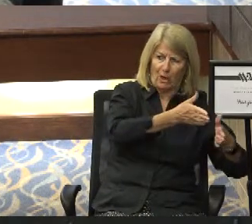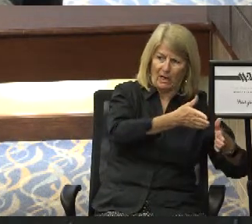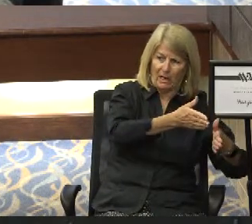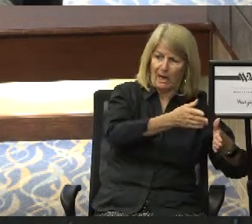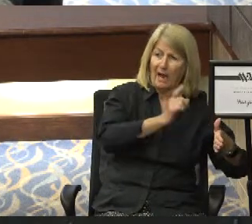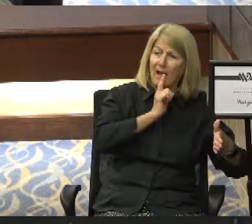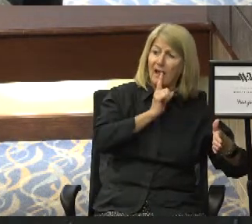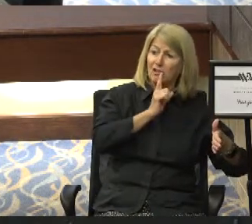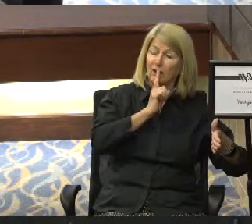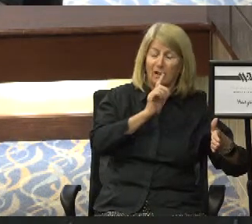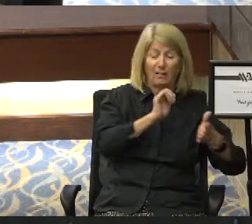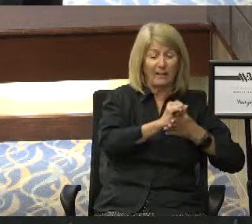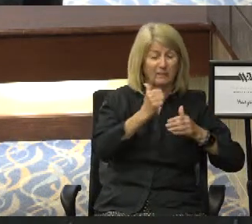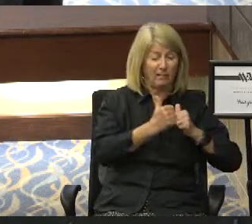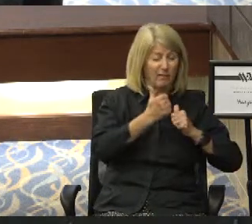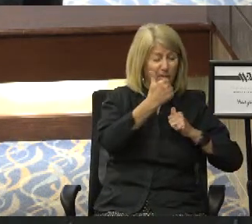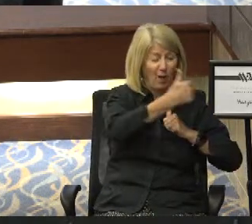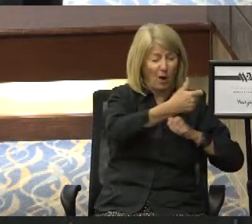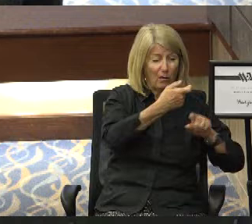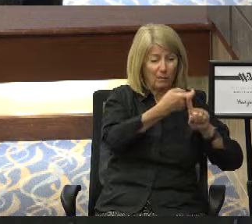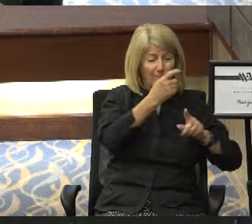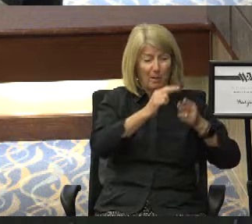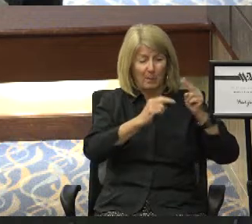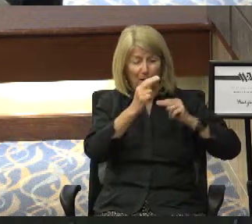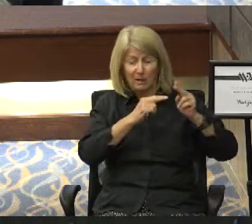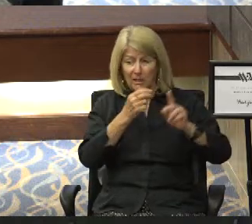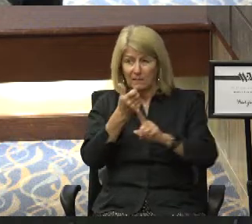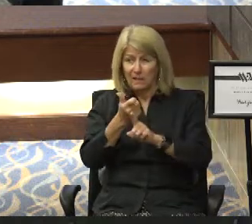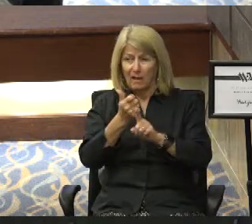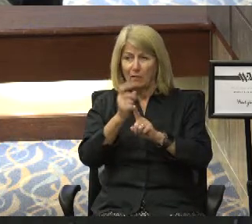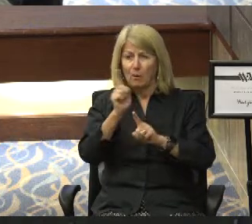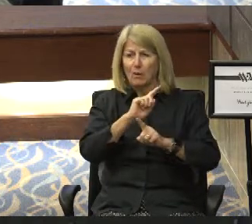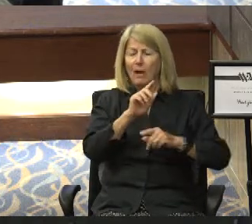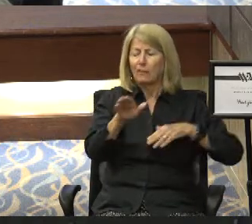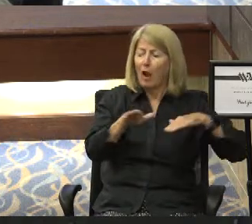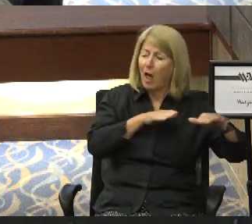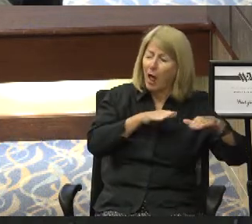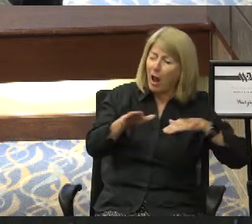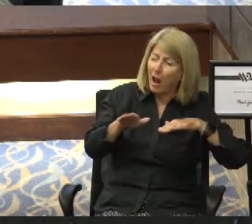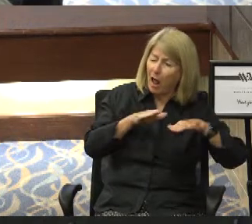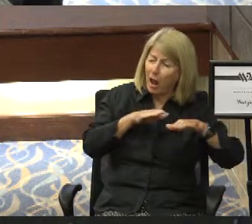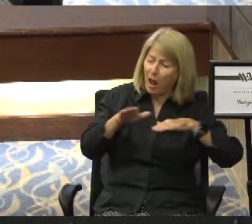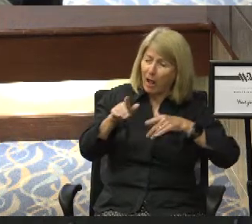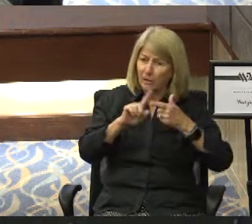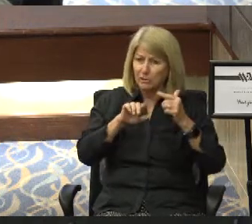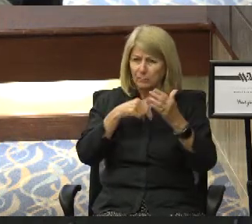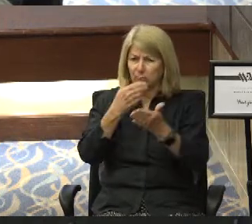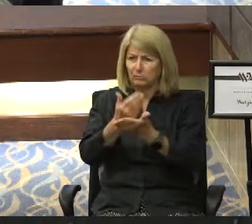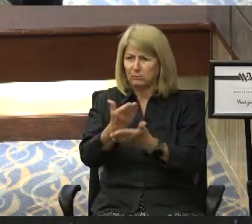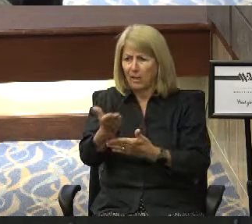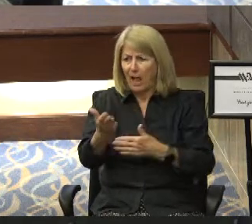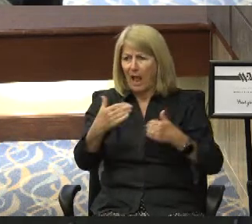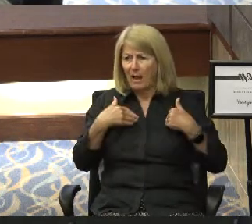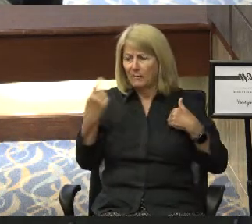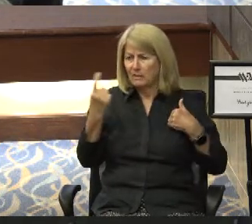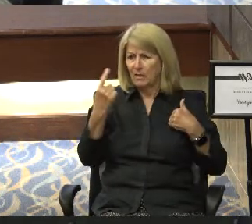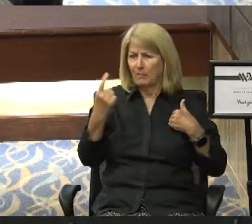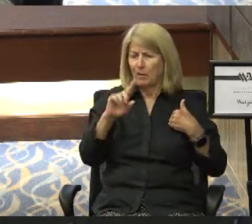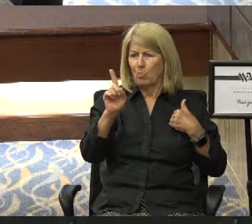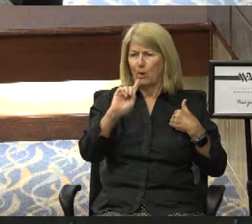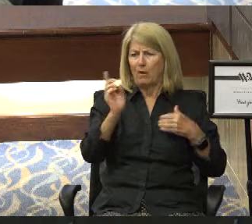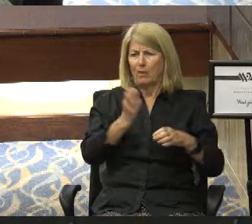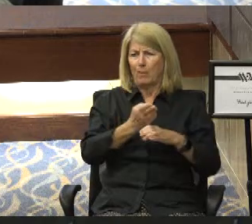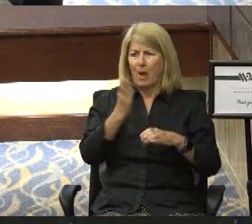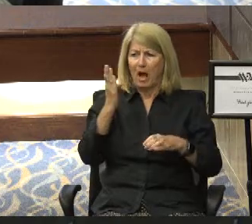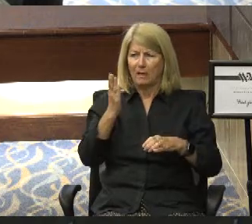actually pretty far from the facility itself, where someone would have to walk a ways to get to the facility, having something that literally the bus line or the bus